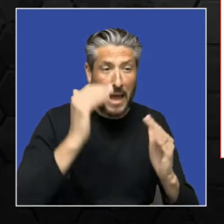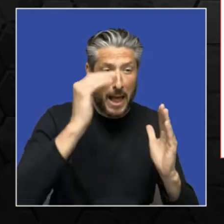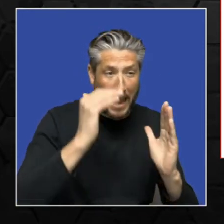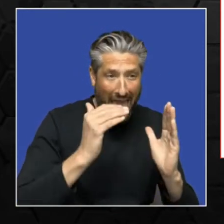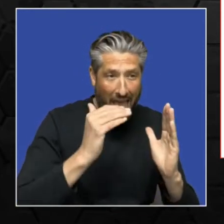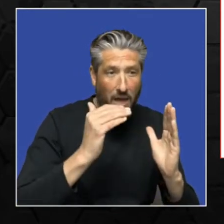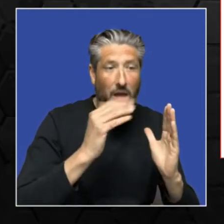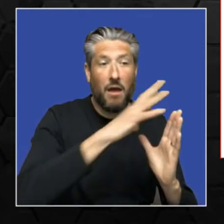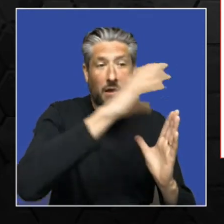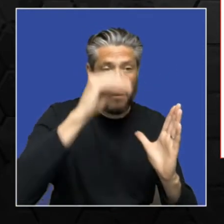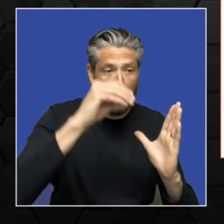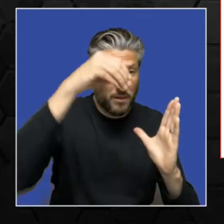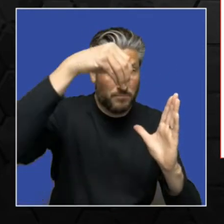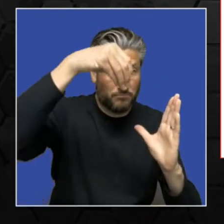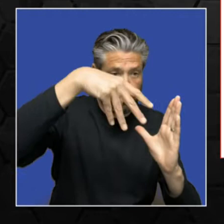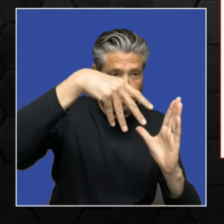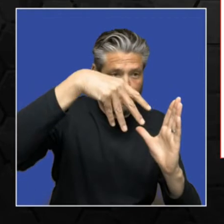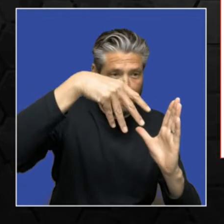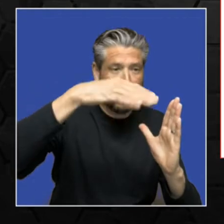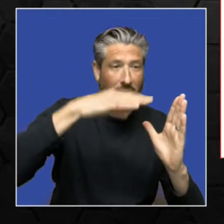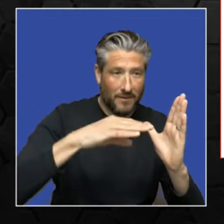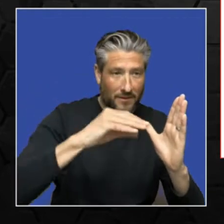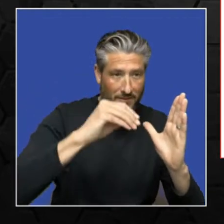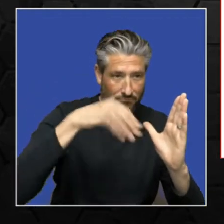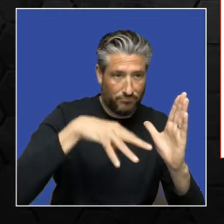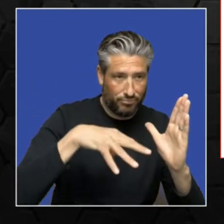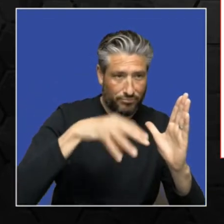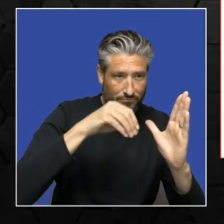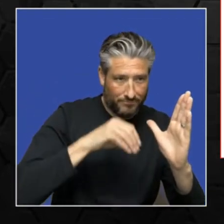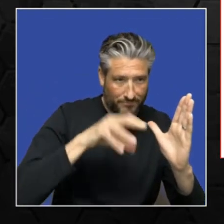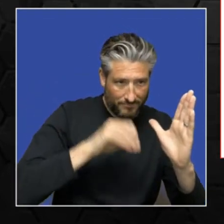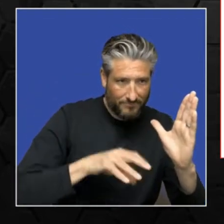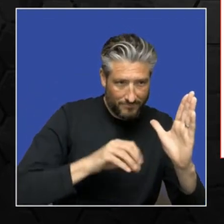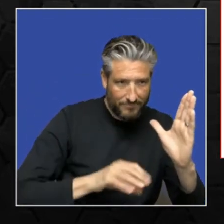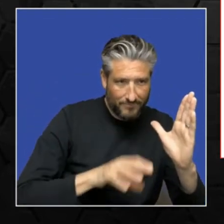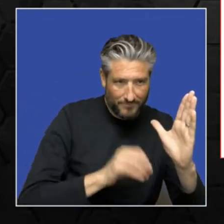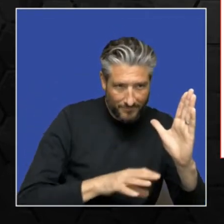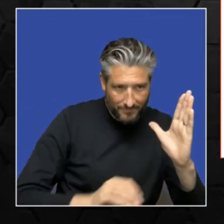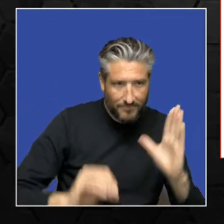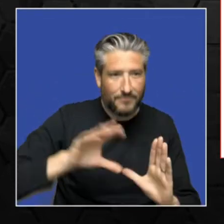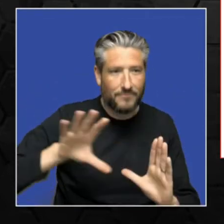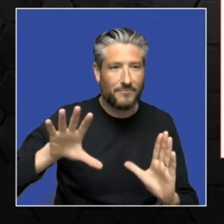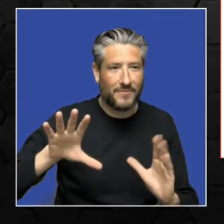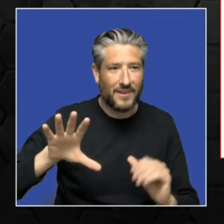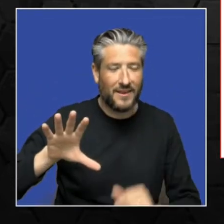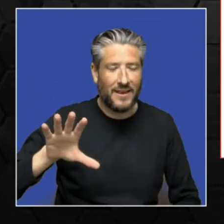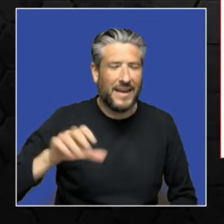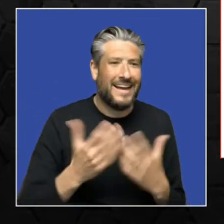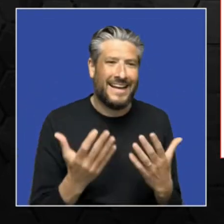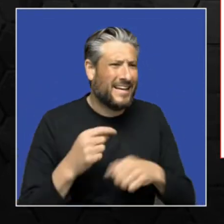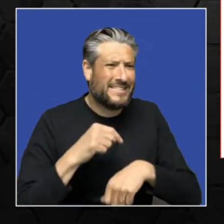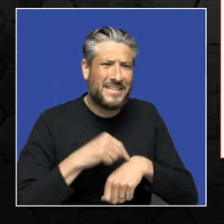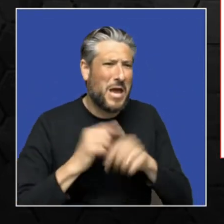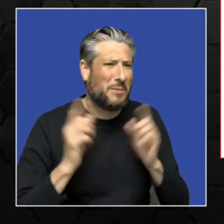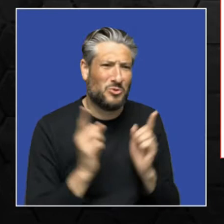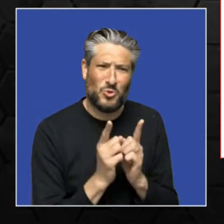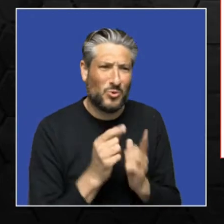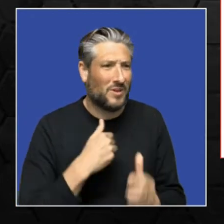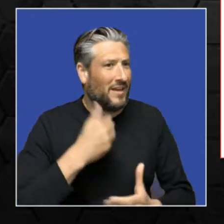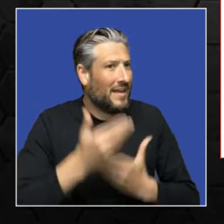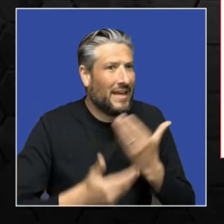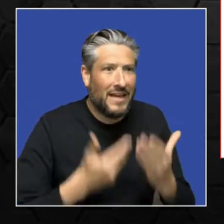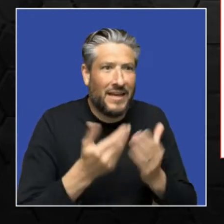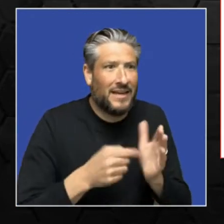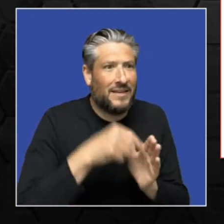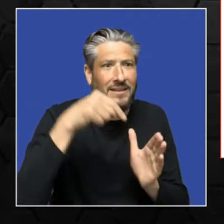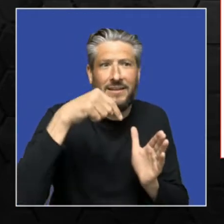it propagates like that through the entire network. I'm sorry, I have not been given enough time to explain how exactly a neural network